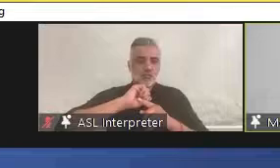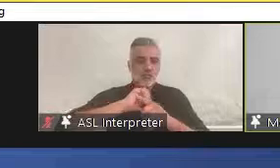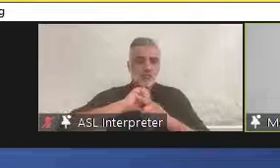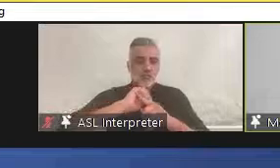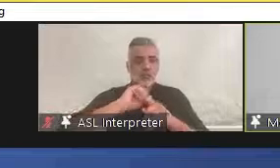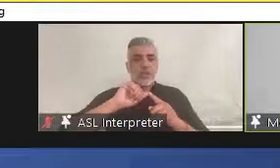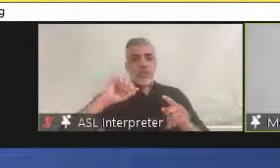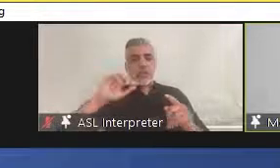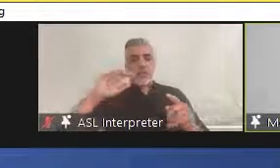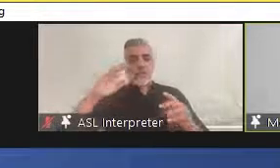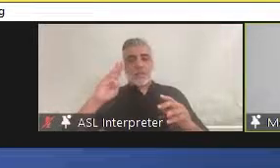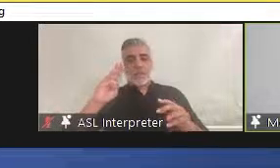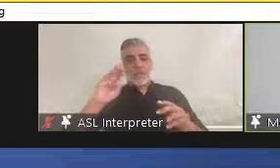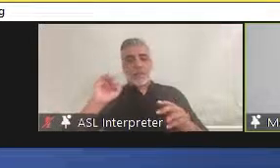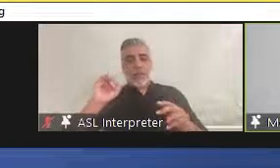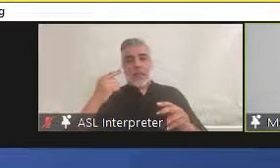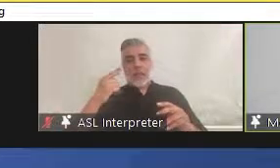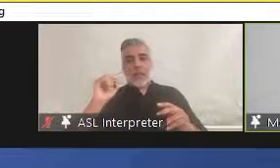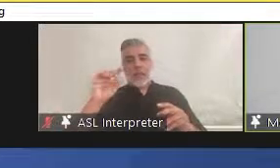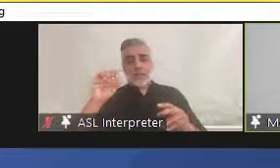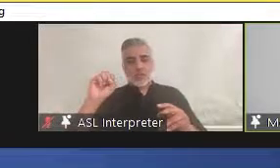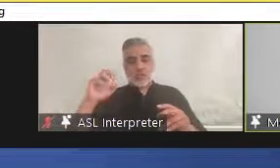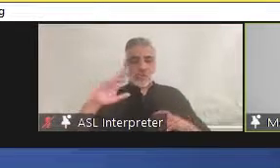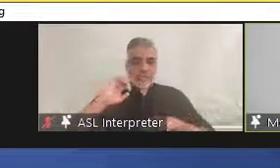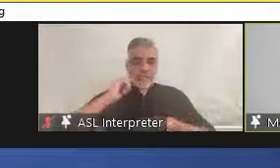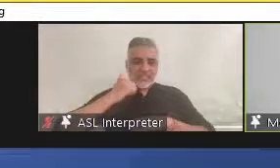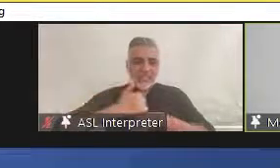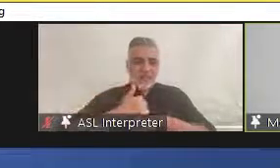Bangladesh also established a